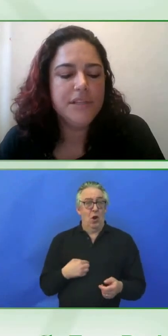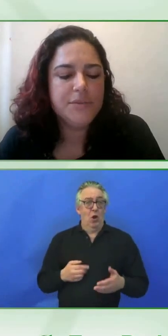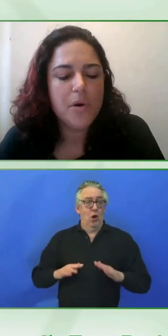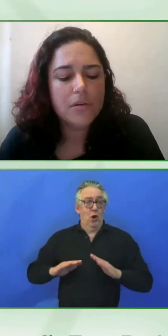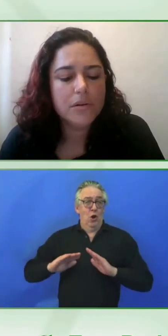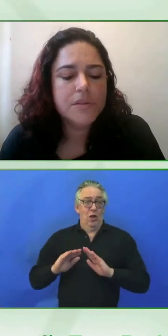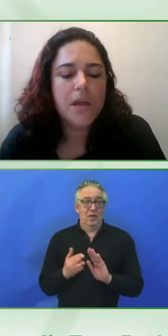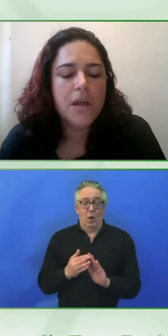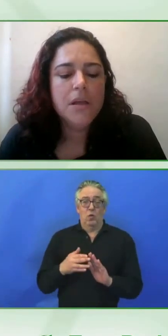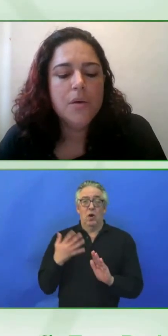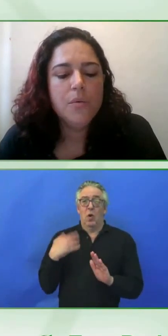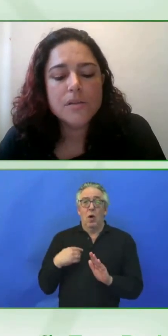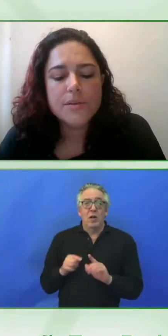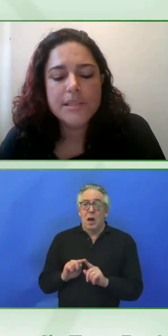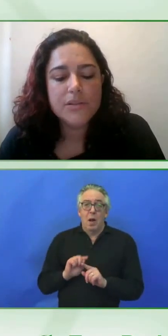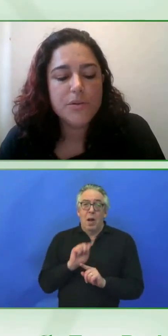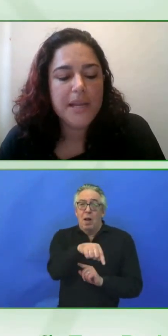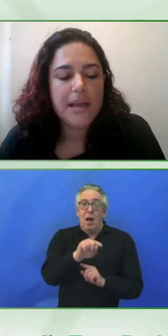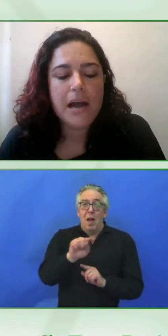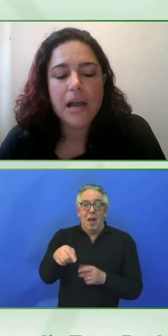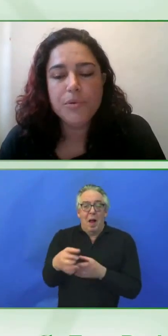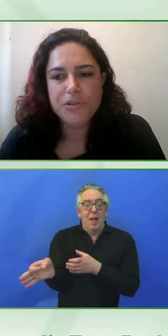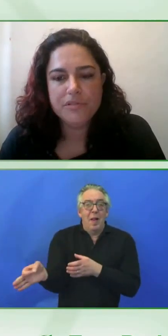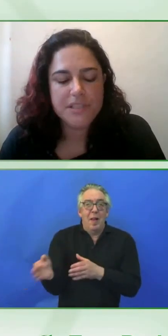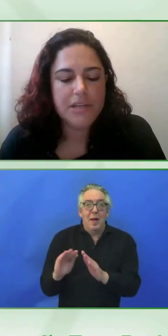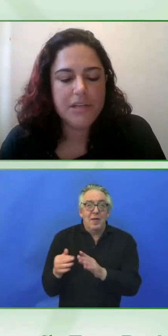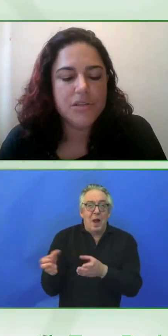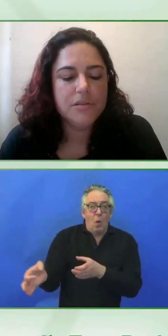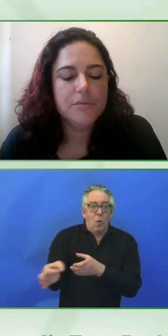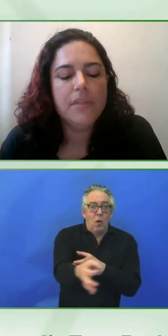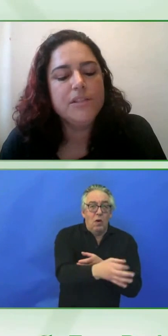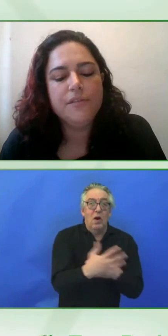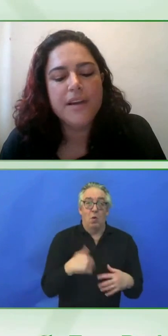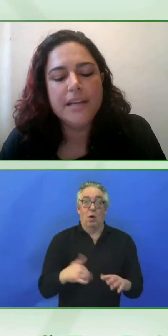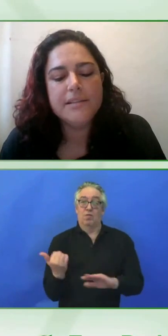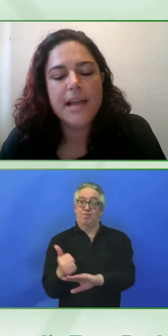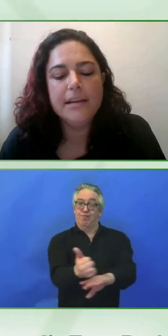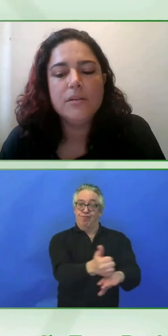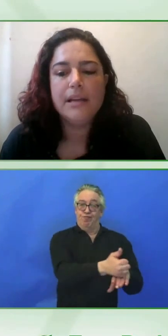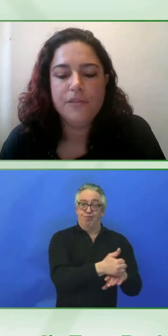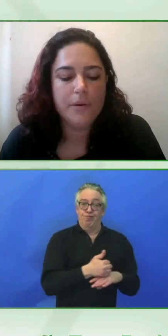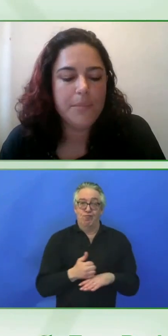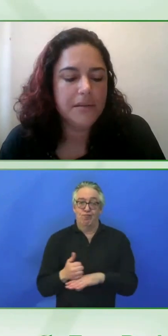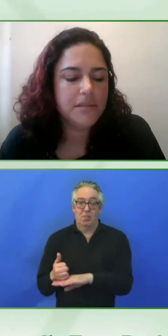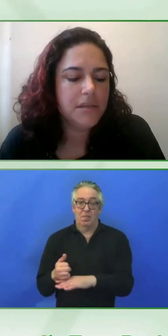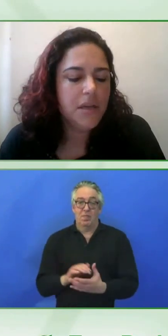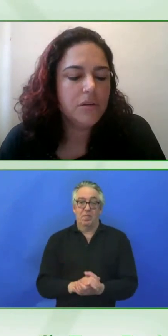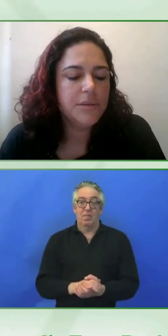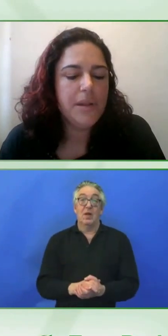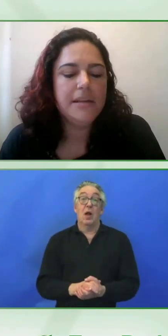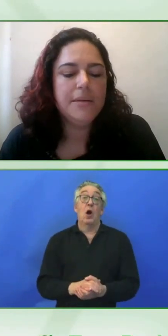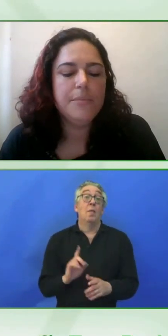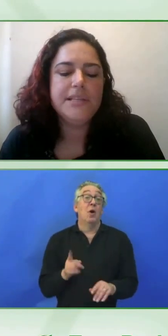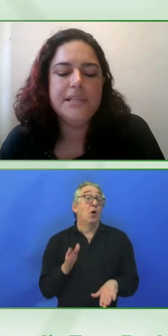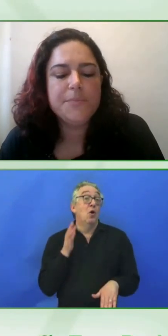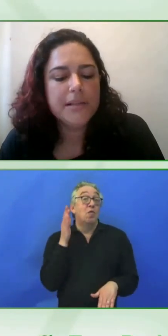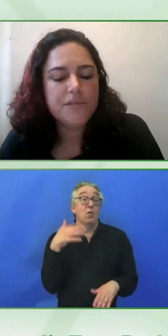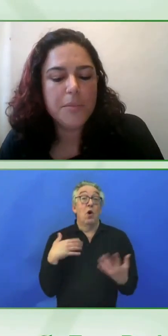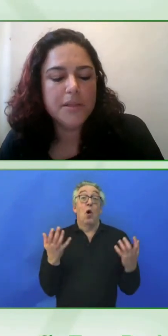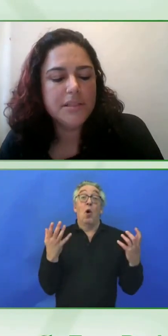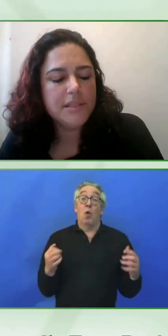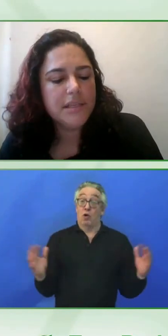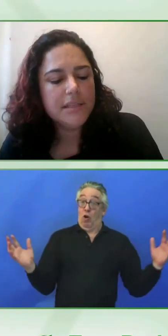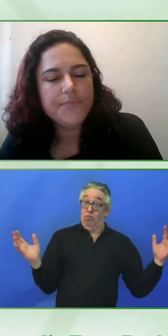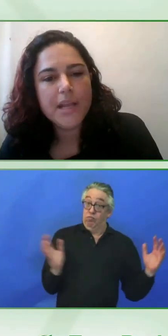different boroughs. We also intend to make a hybrid conversation with a face-to-face and online format, contemplating participants from